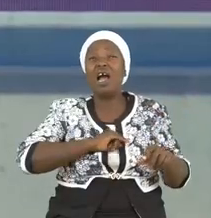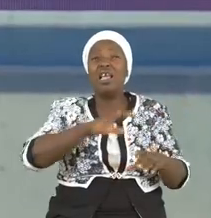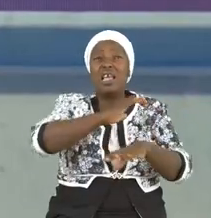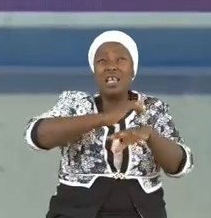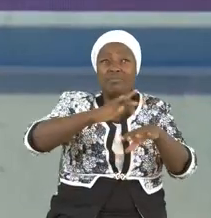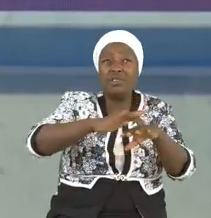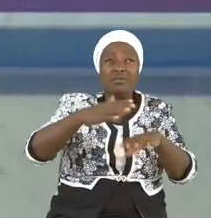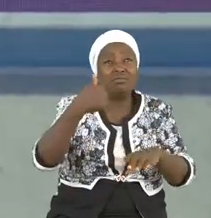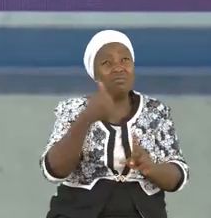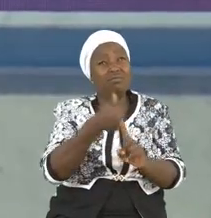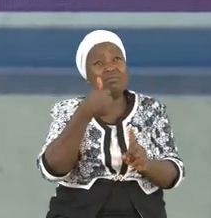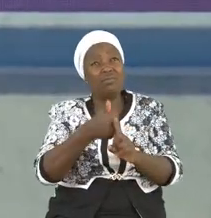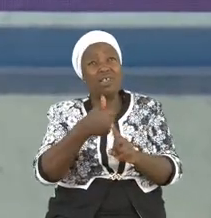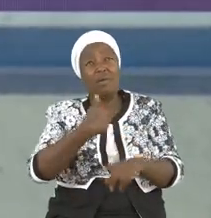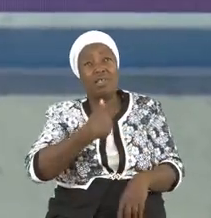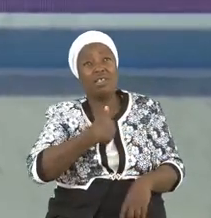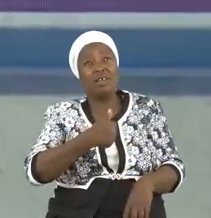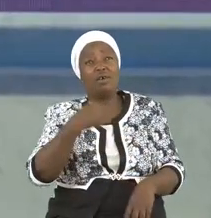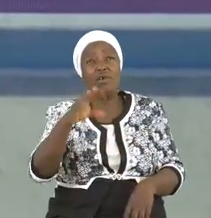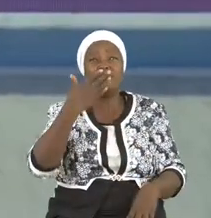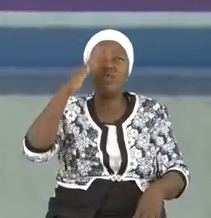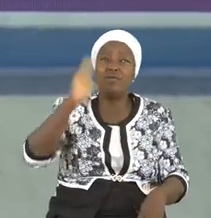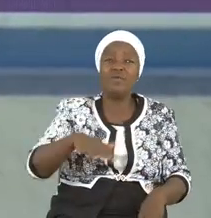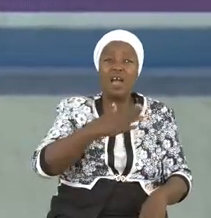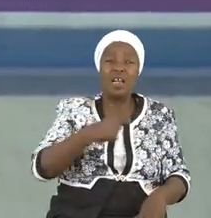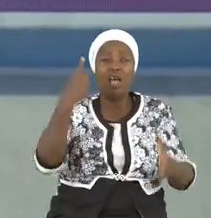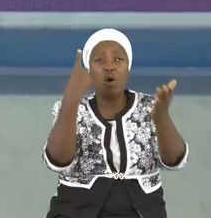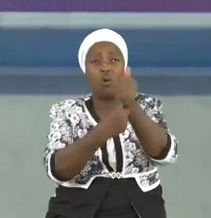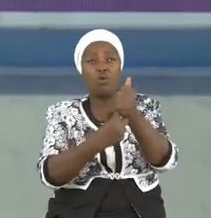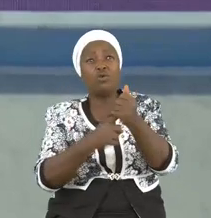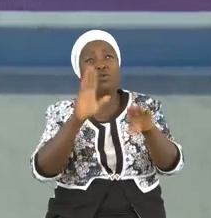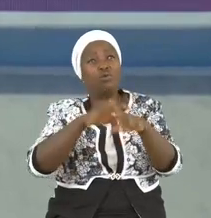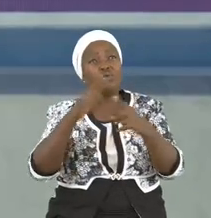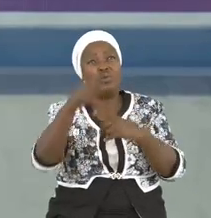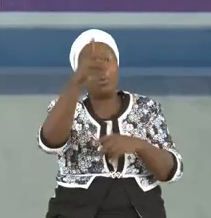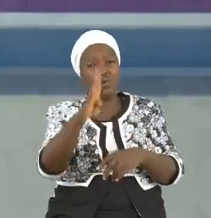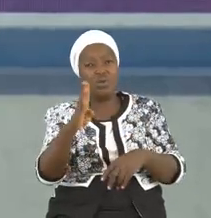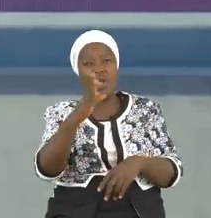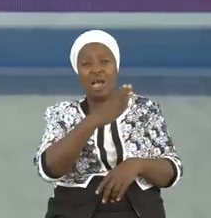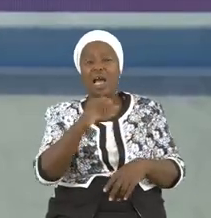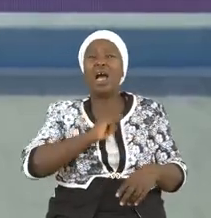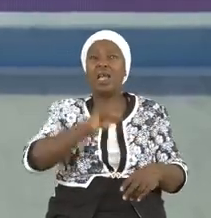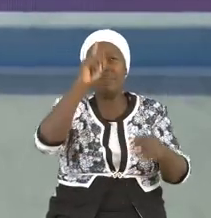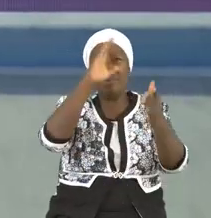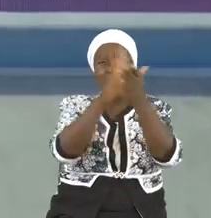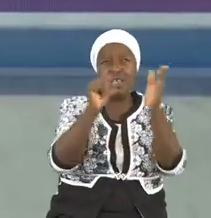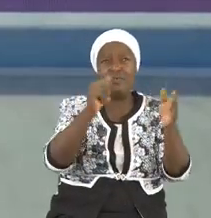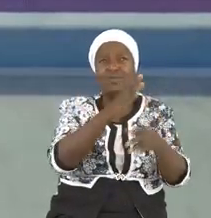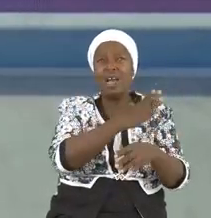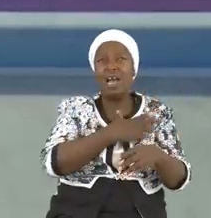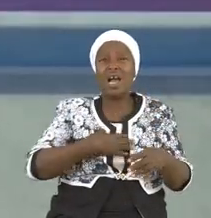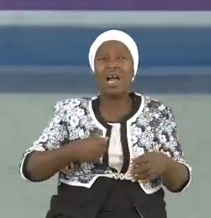of evil and I hold on to God. I plead and pray for